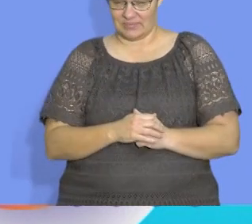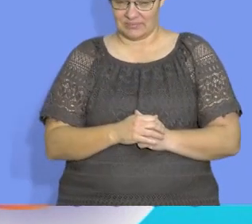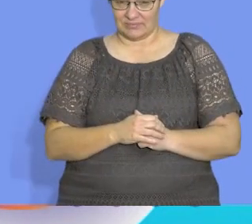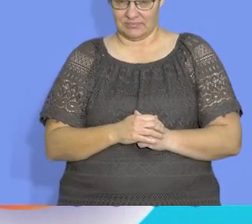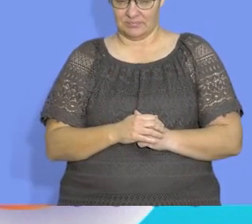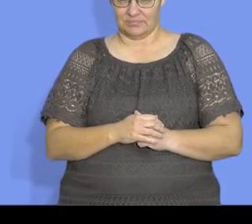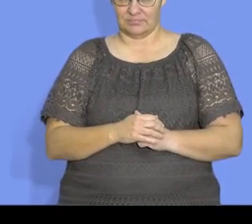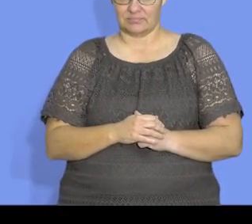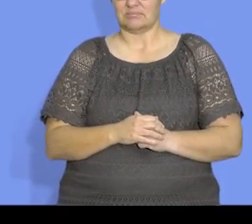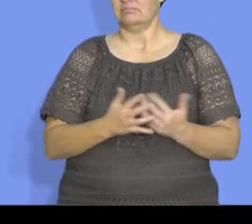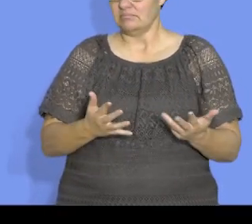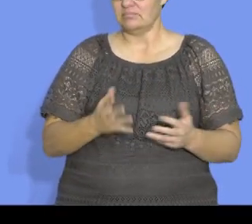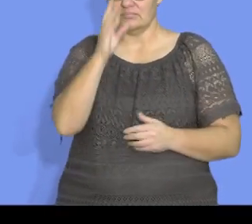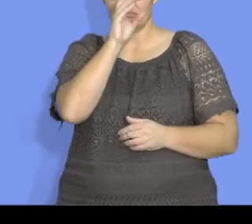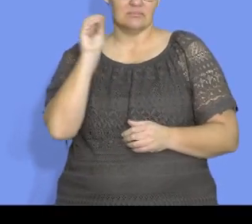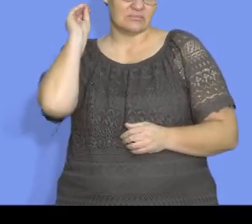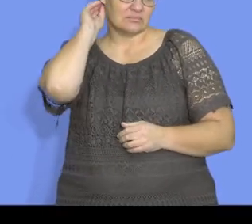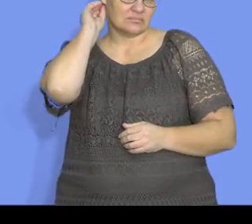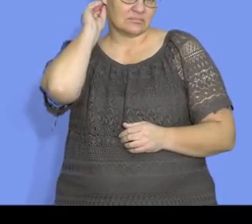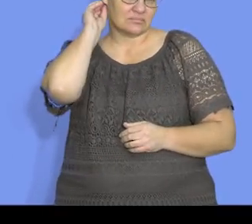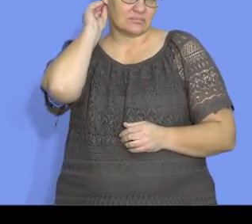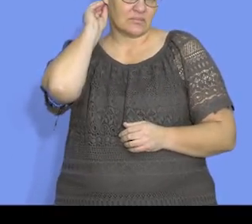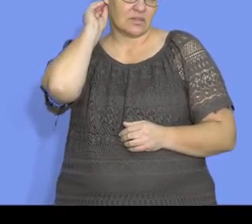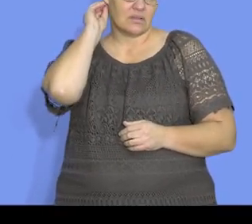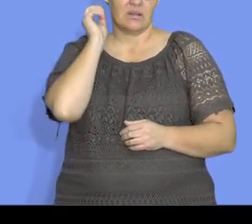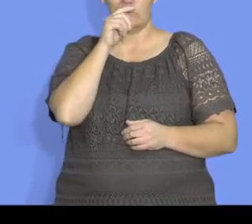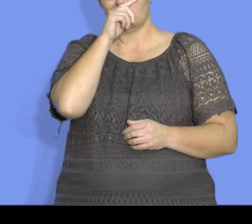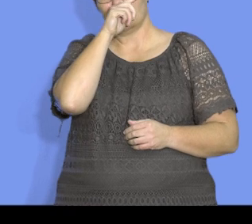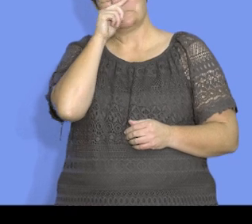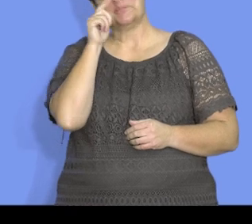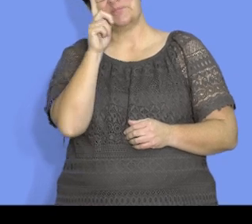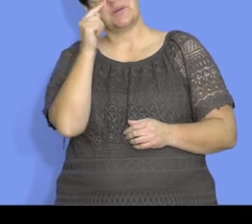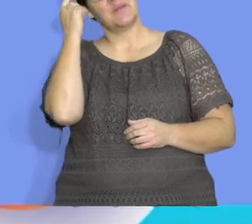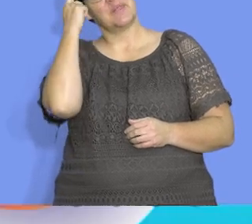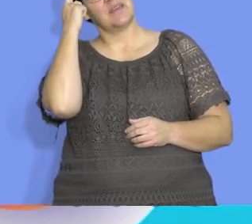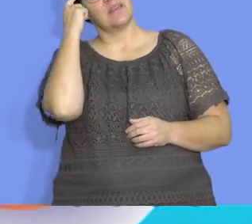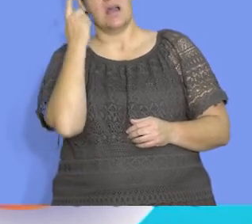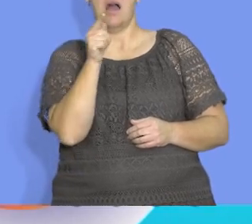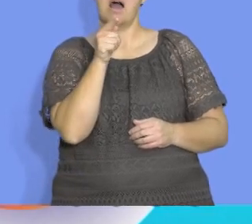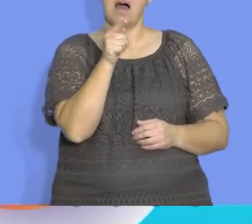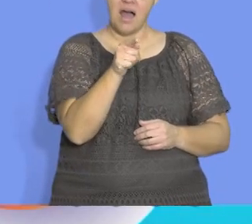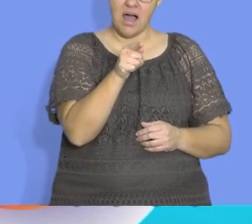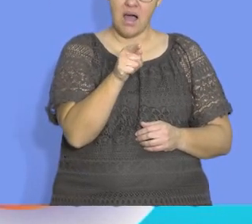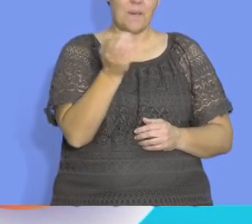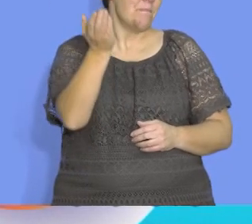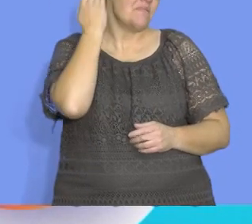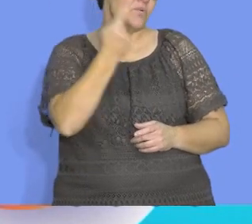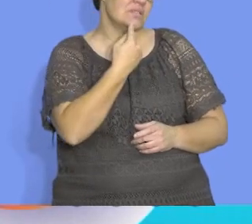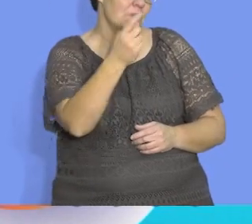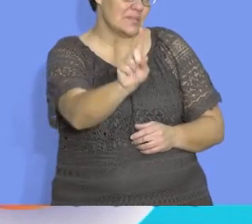so bear that in mind and now try and think in terms of what we've said